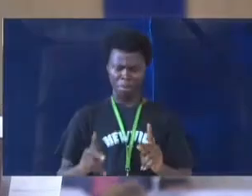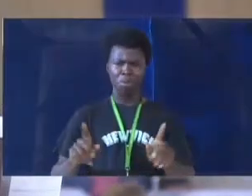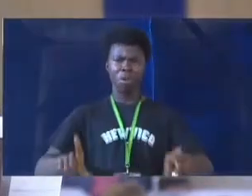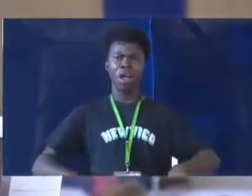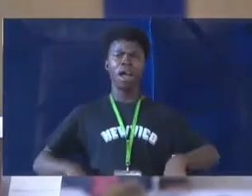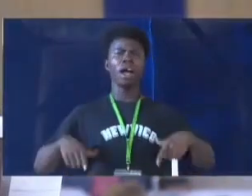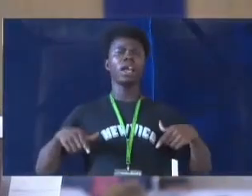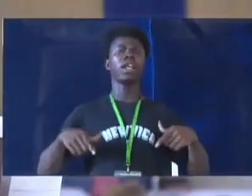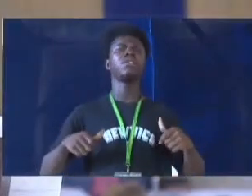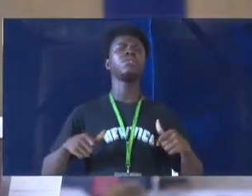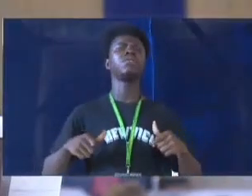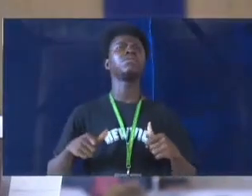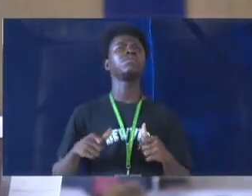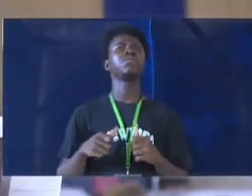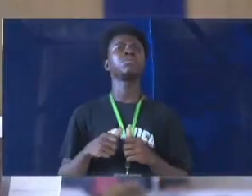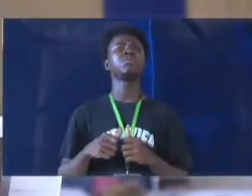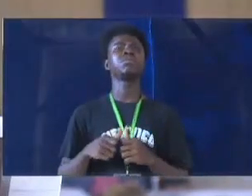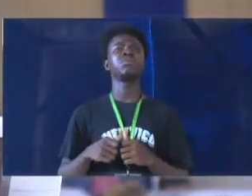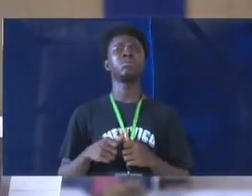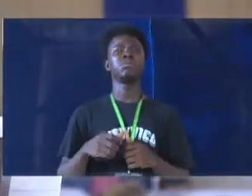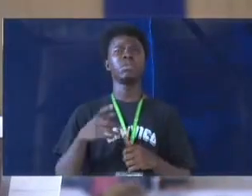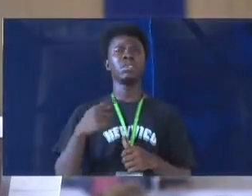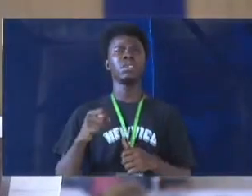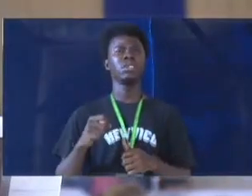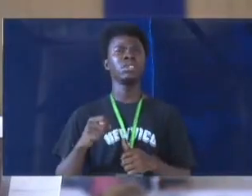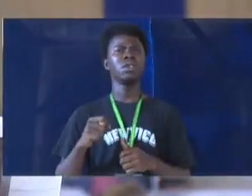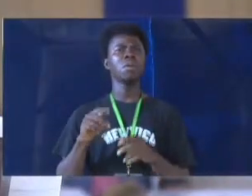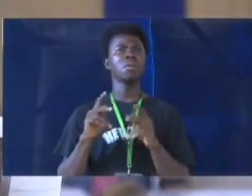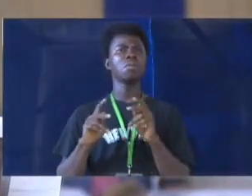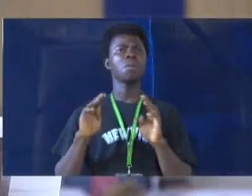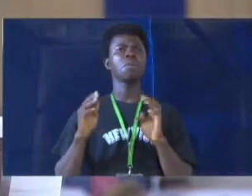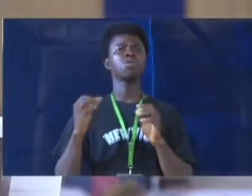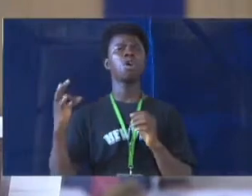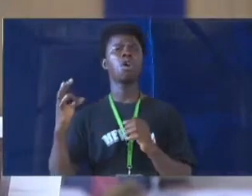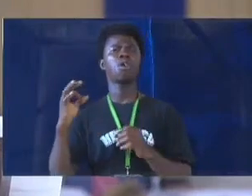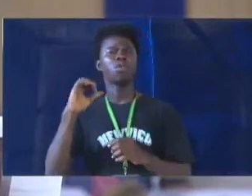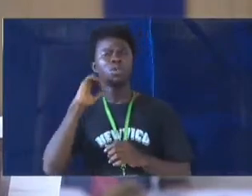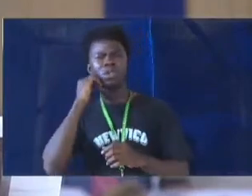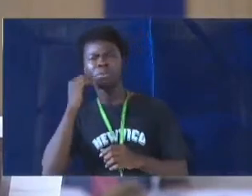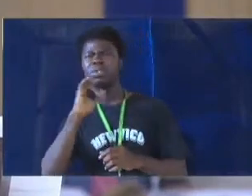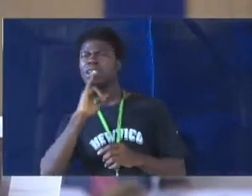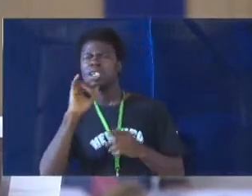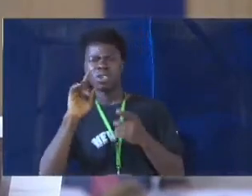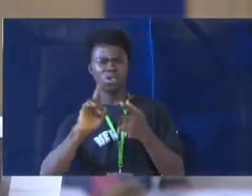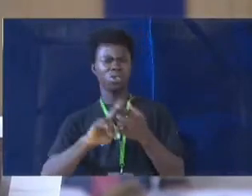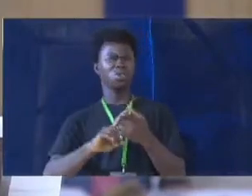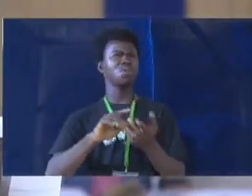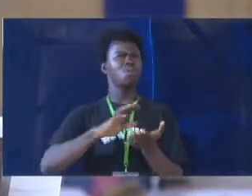The opposite of shame is glory.